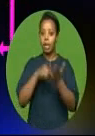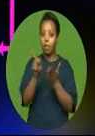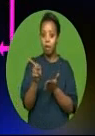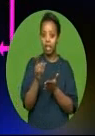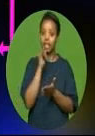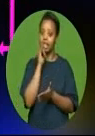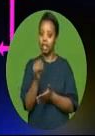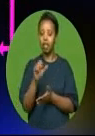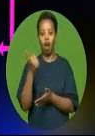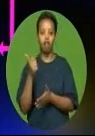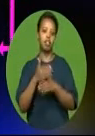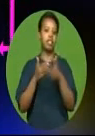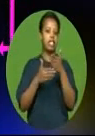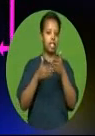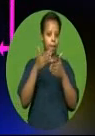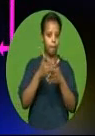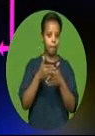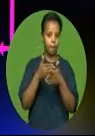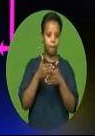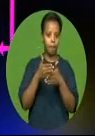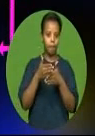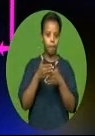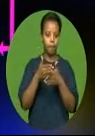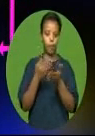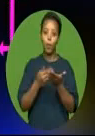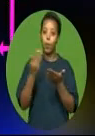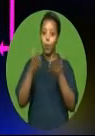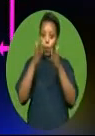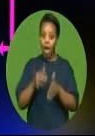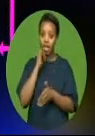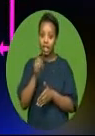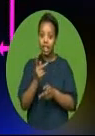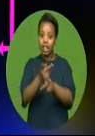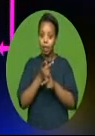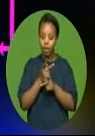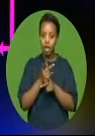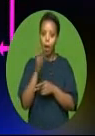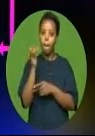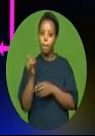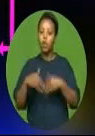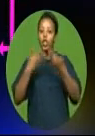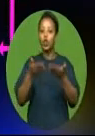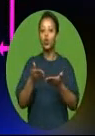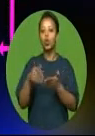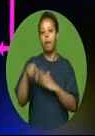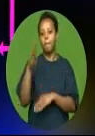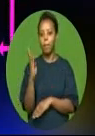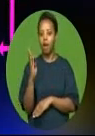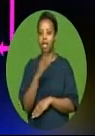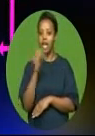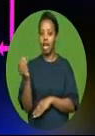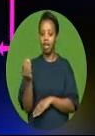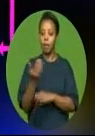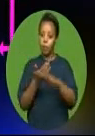Payment is another step. Buyer is debited by issuing bank in